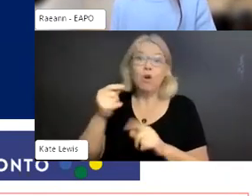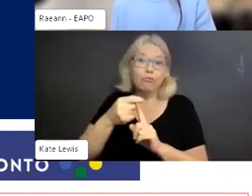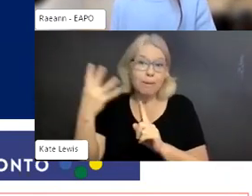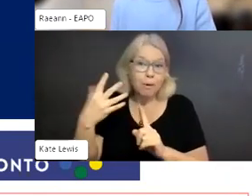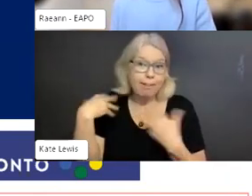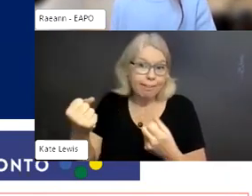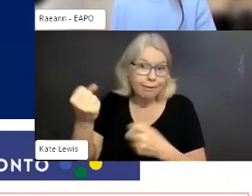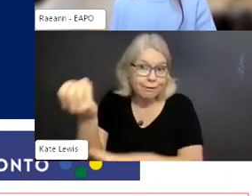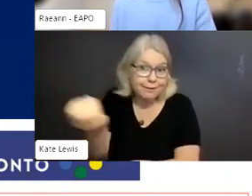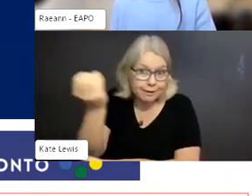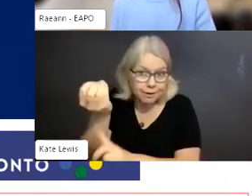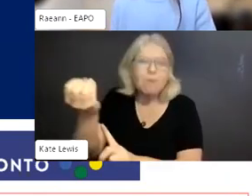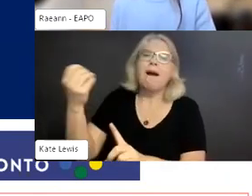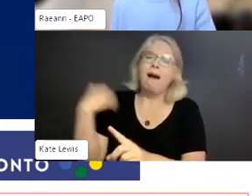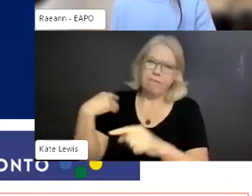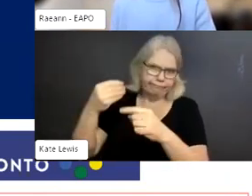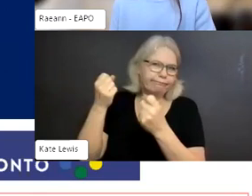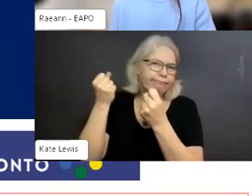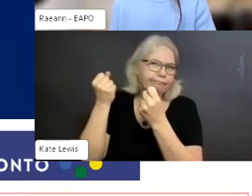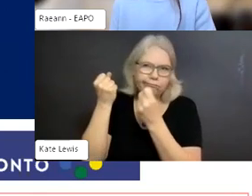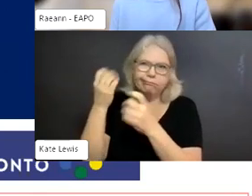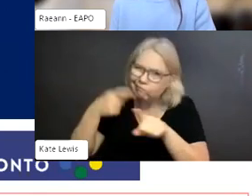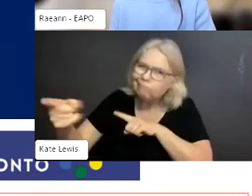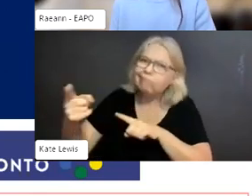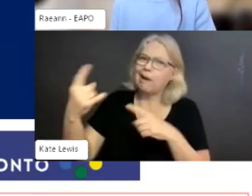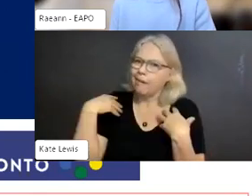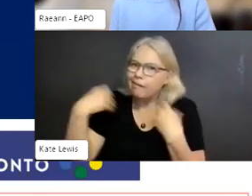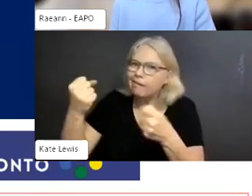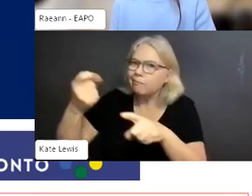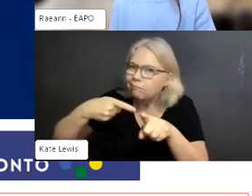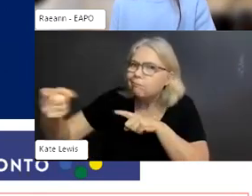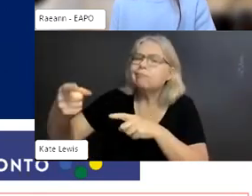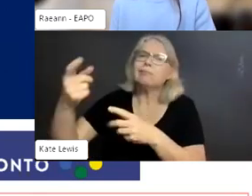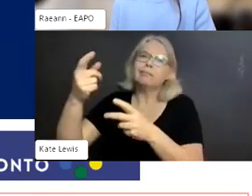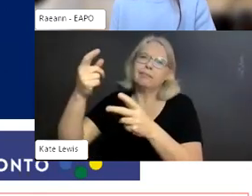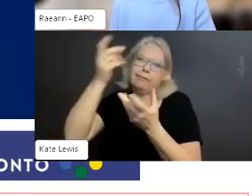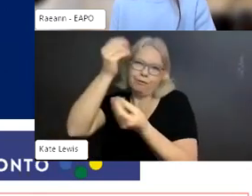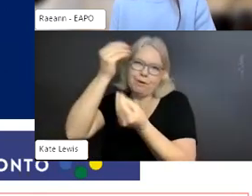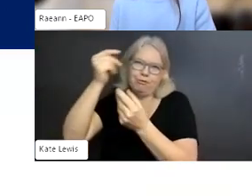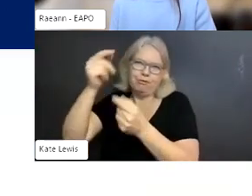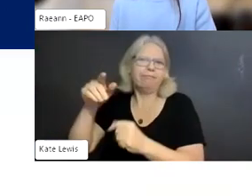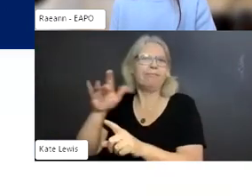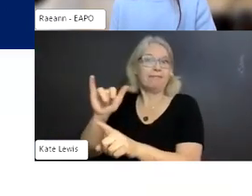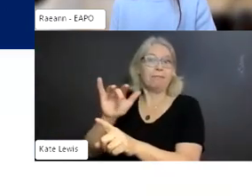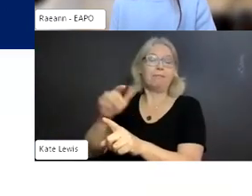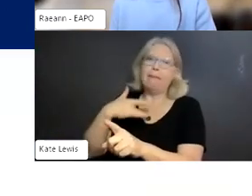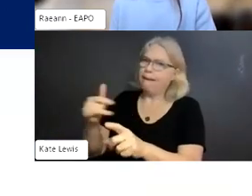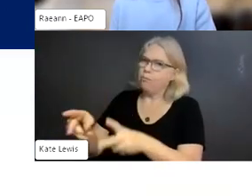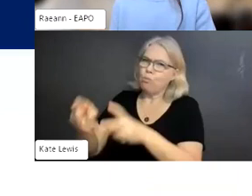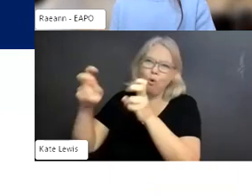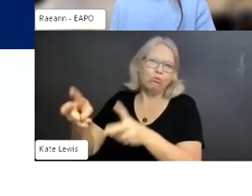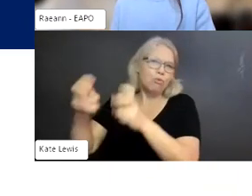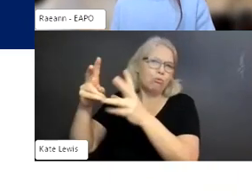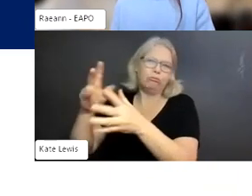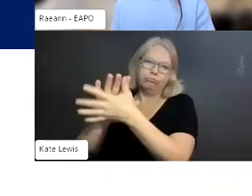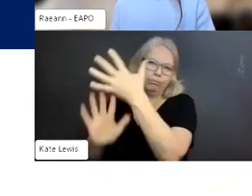information as well, more health specific and social issues that they post on. And then